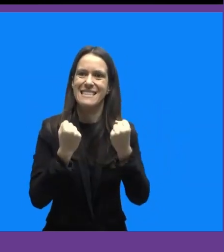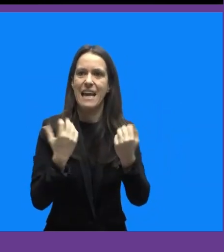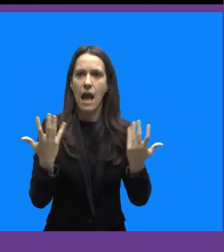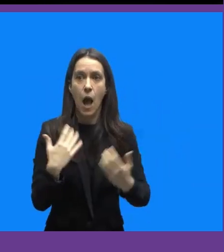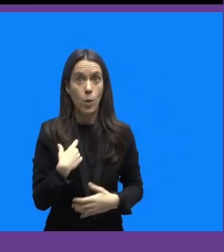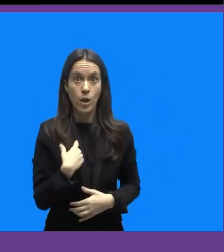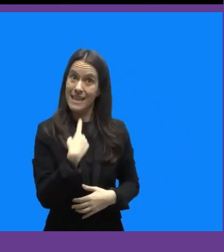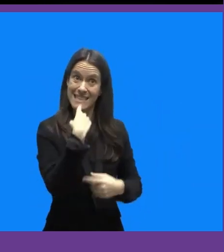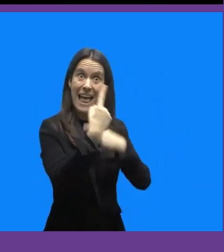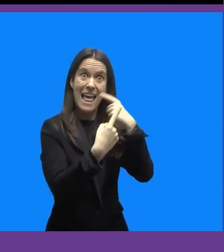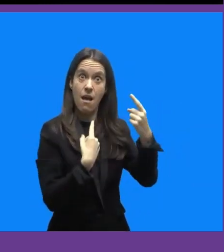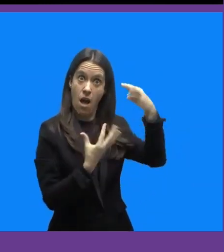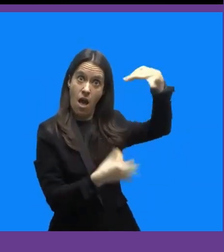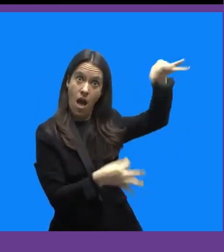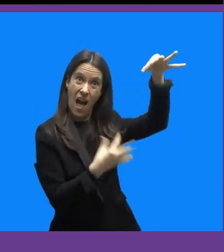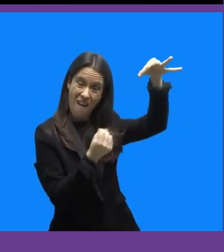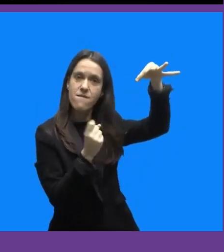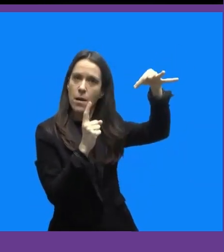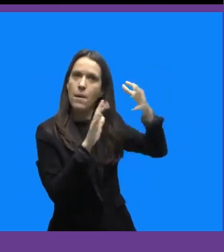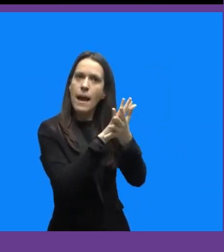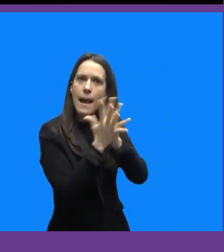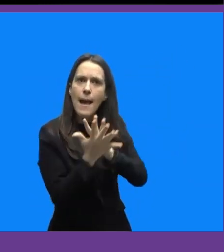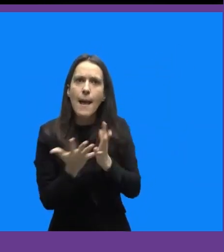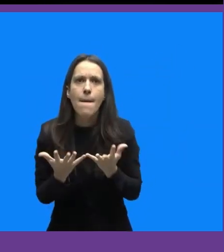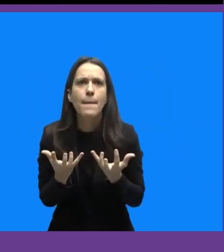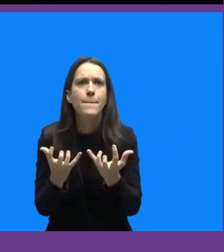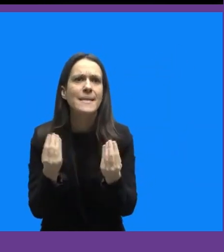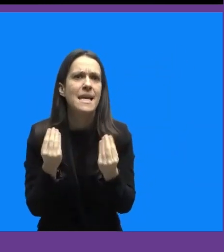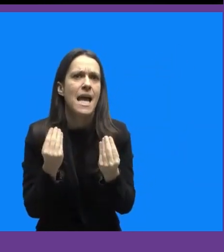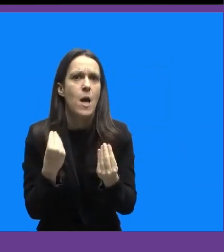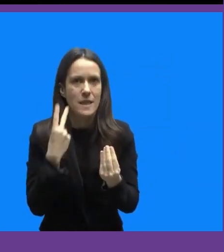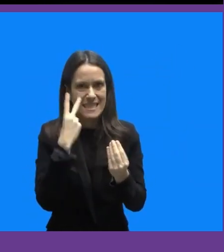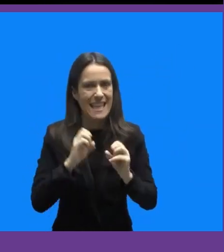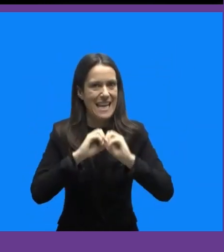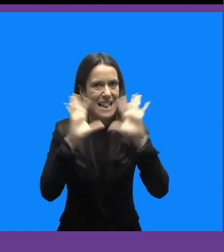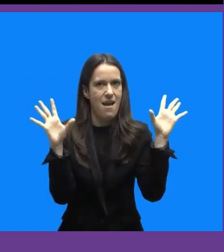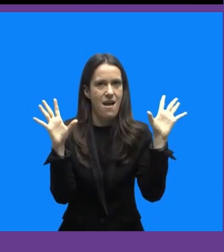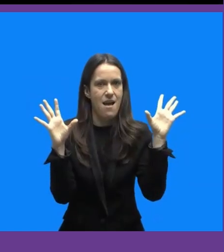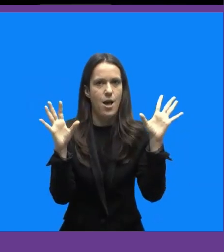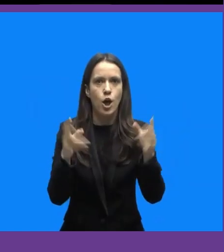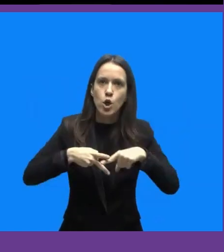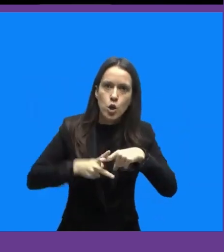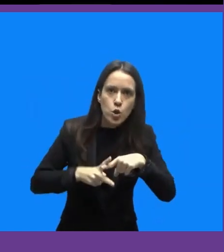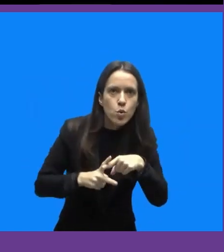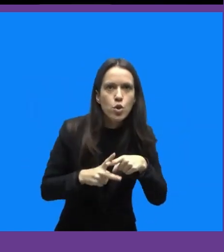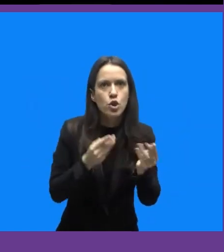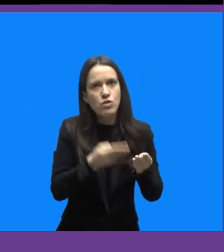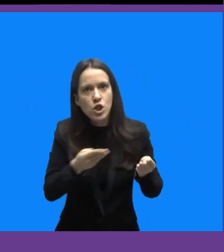is being implemented? And then, of course, critical are developing the tools and resources very much at the micro